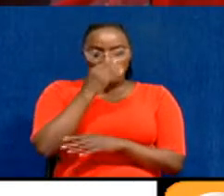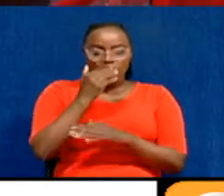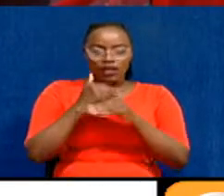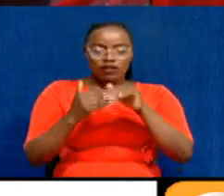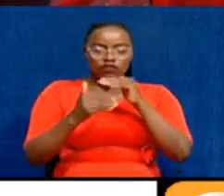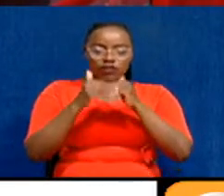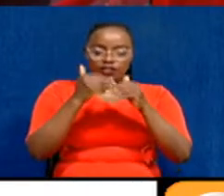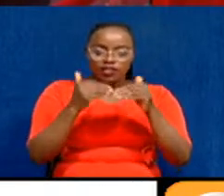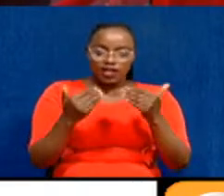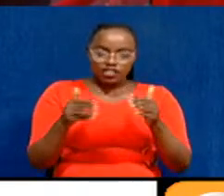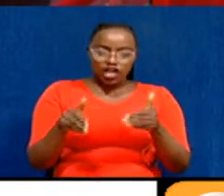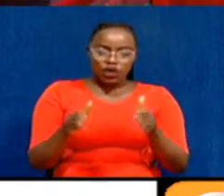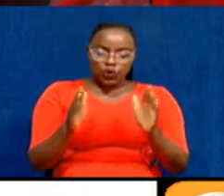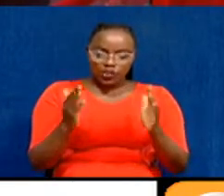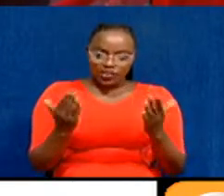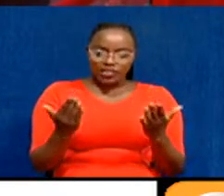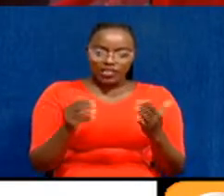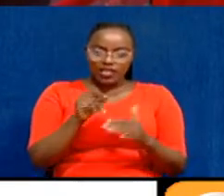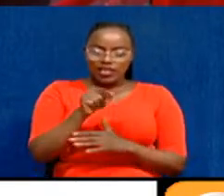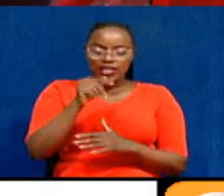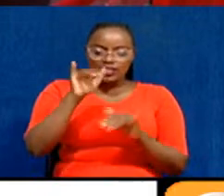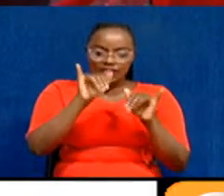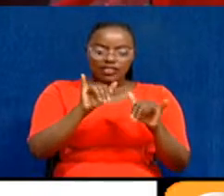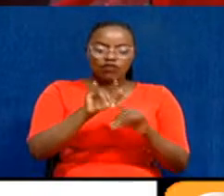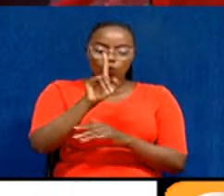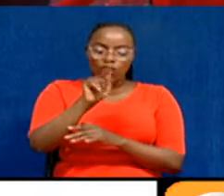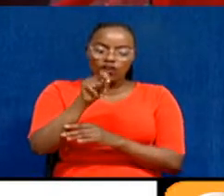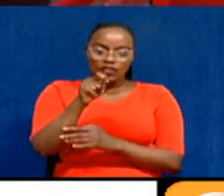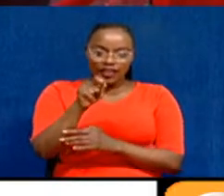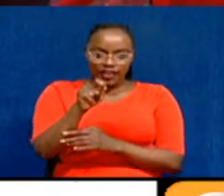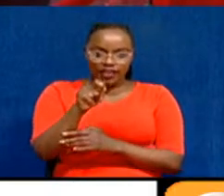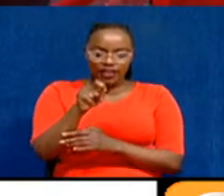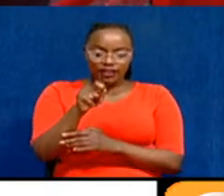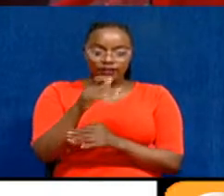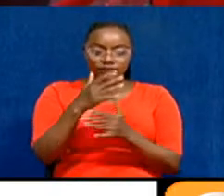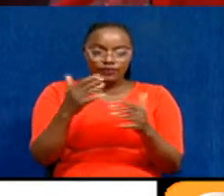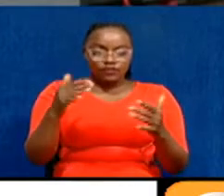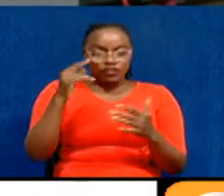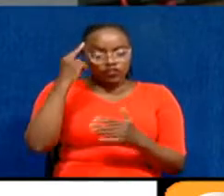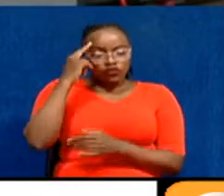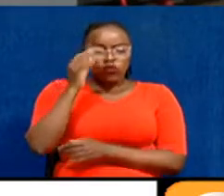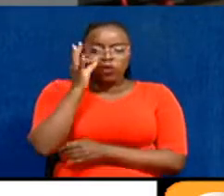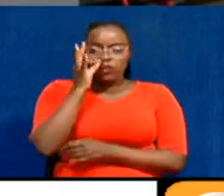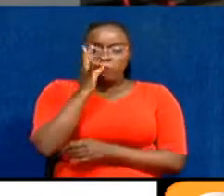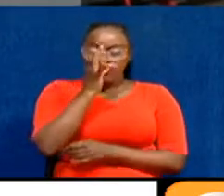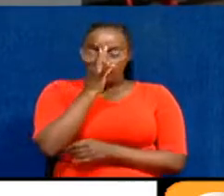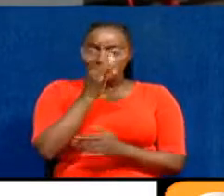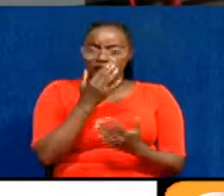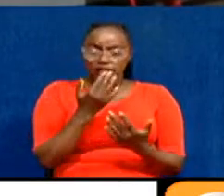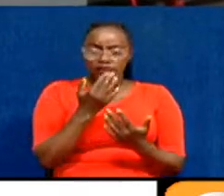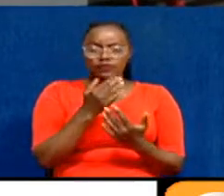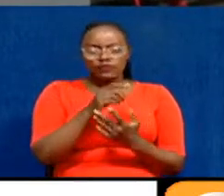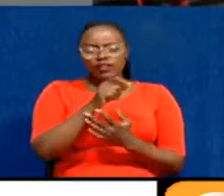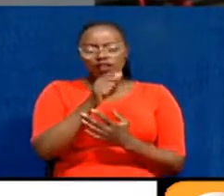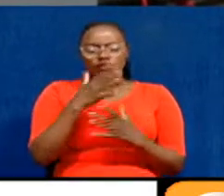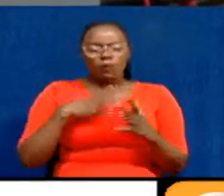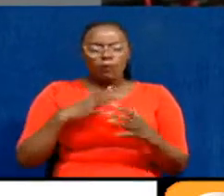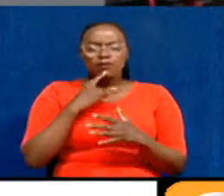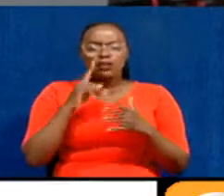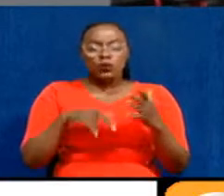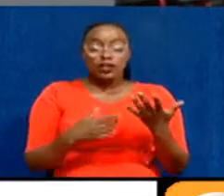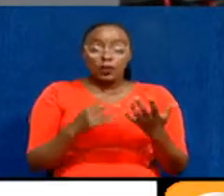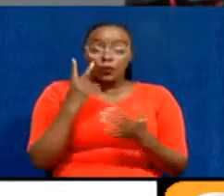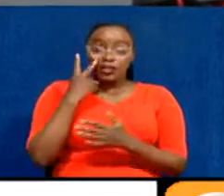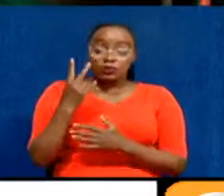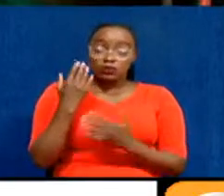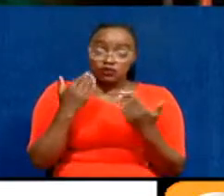Infrastructure, roads, that remains one of the key highlights of President Mwai Kibaki. Quite a number of people will tell you, by the